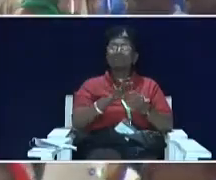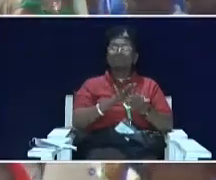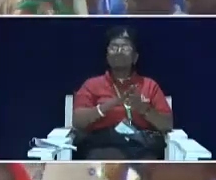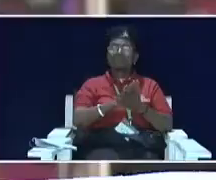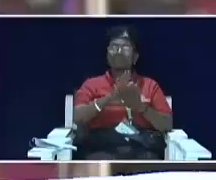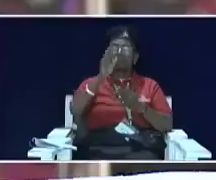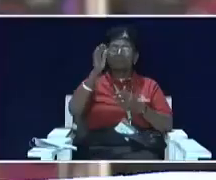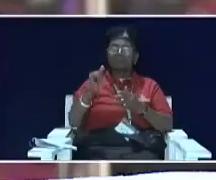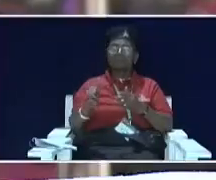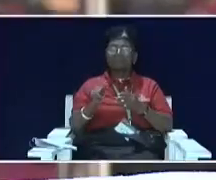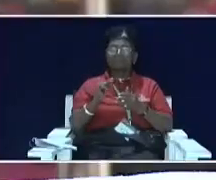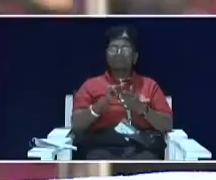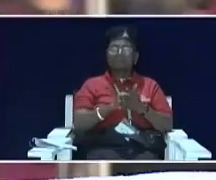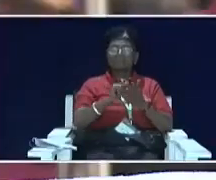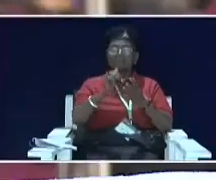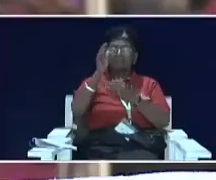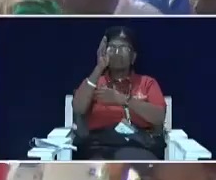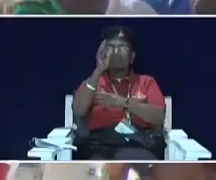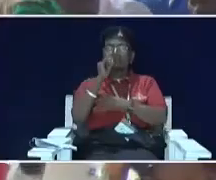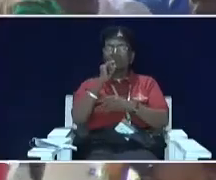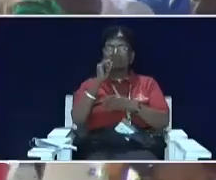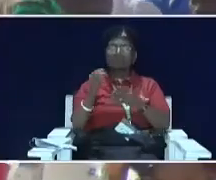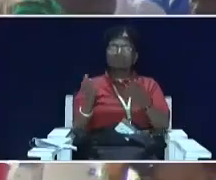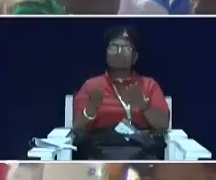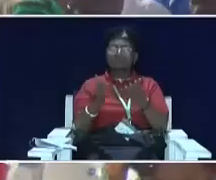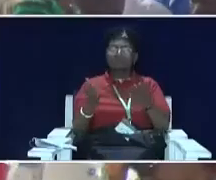that God is here tonight.